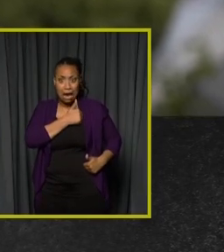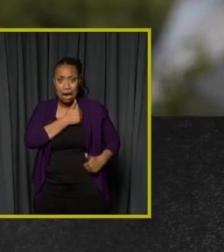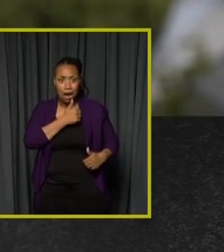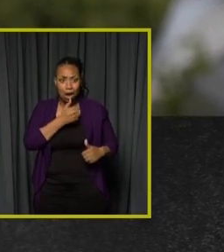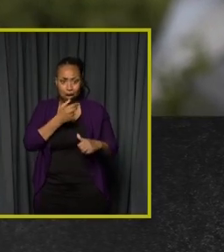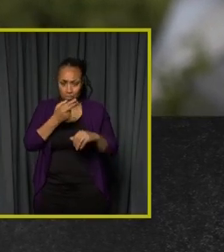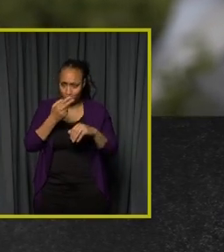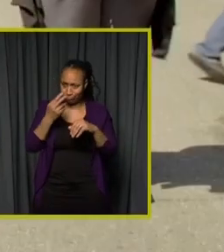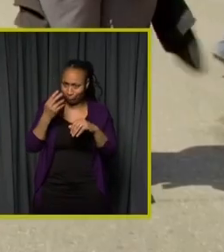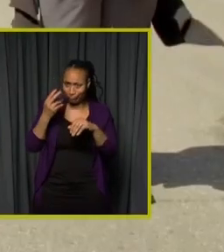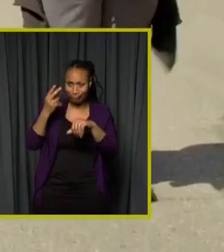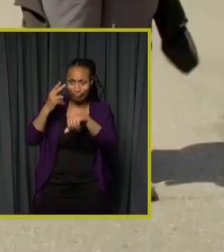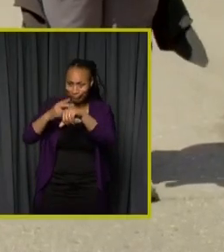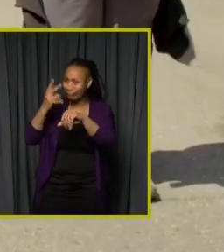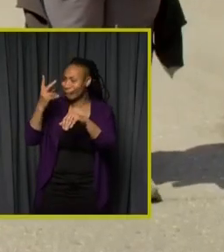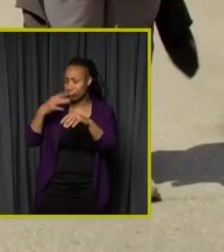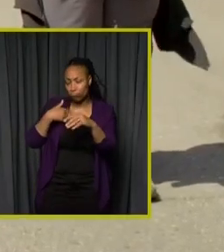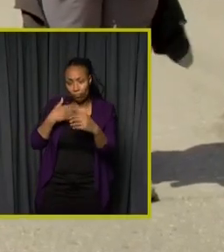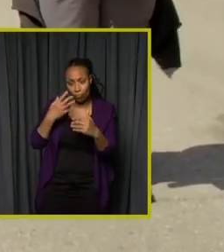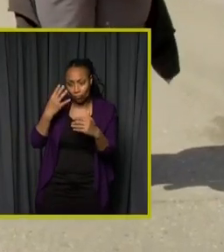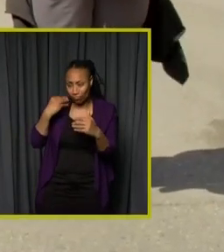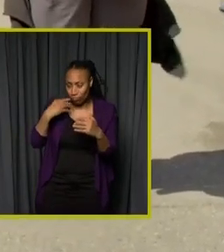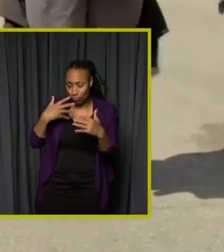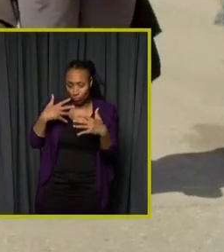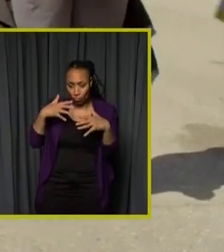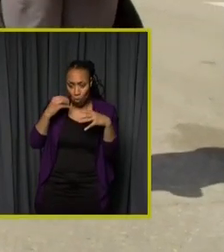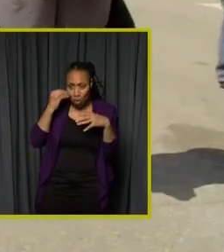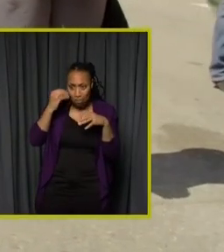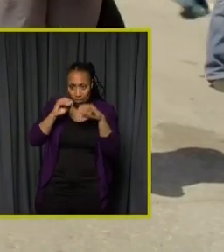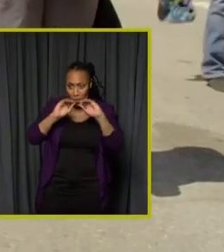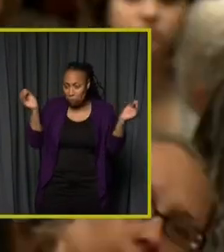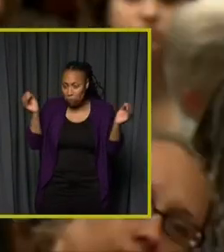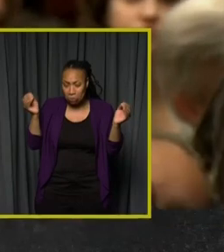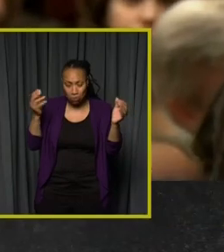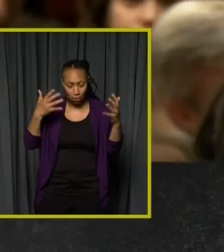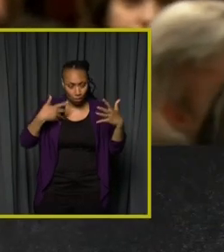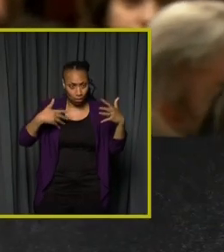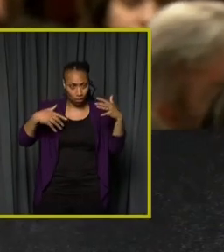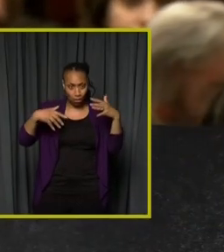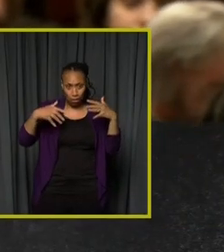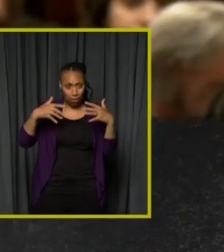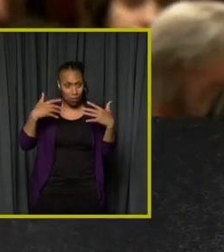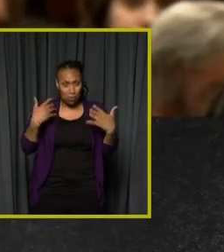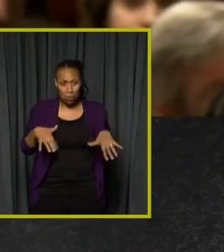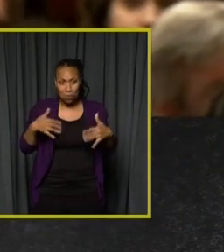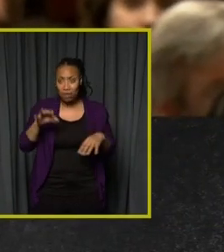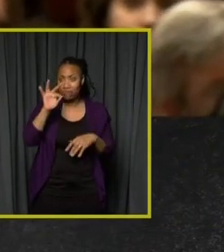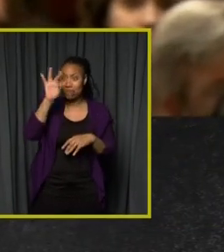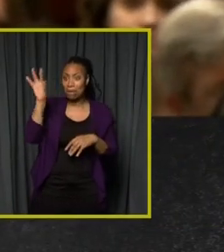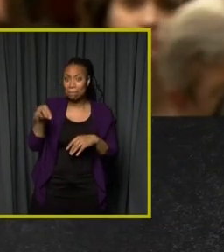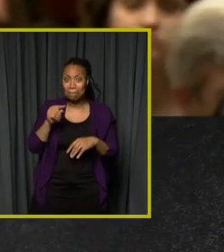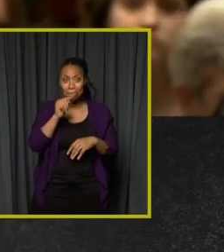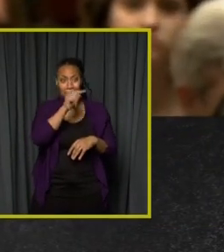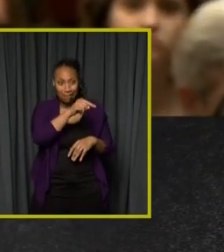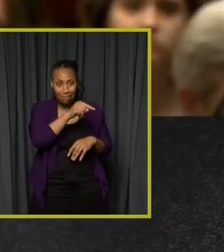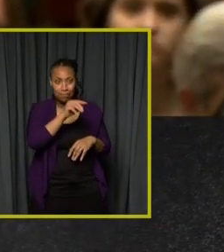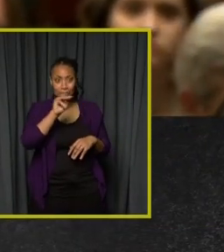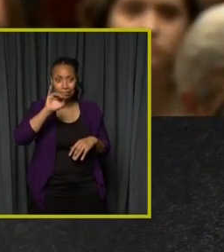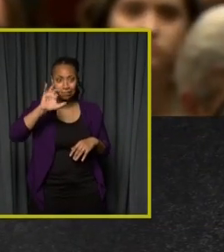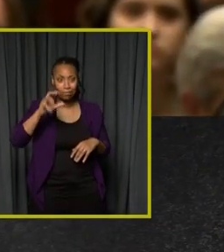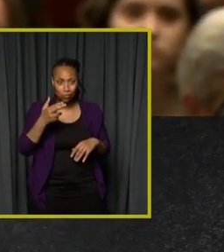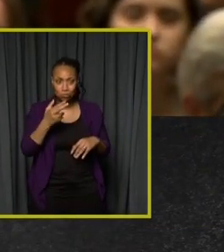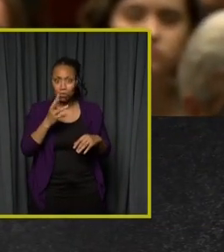17. I'm from Flint, Michigan. You can't imagine being in my footsteps. I have children who have never had